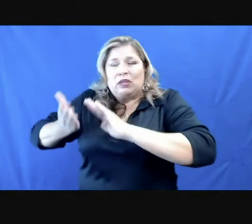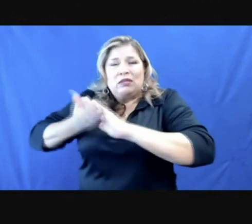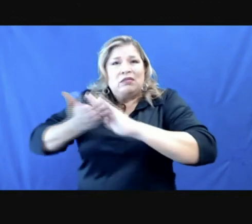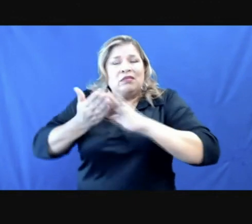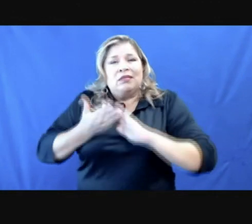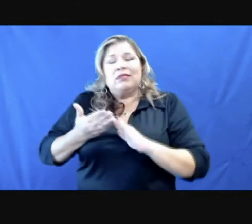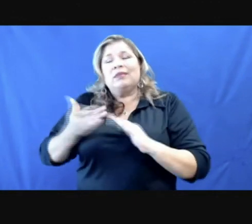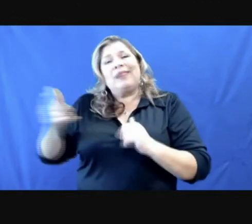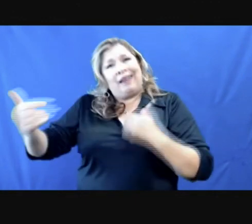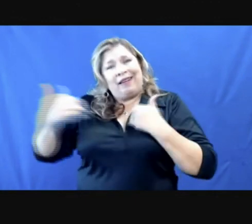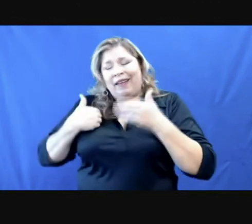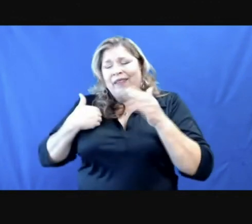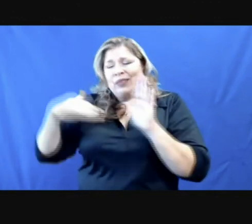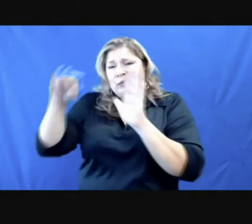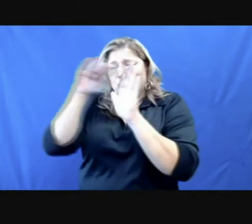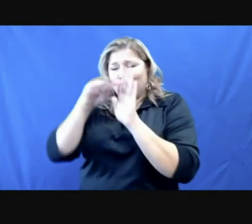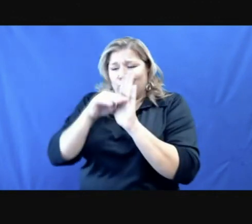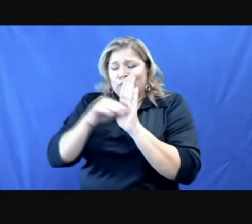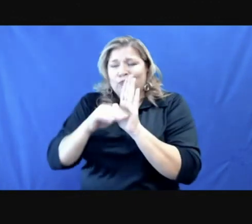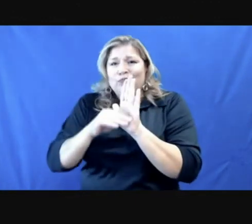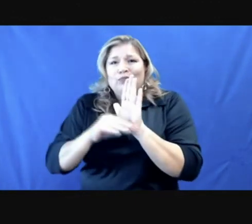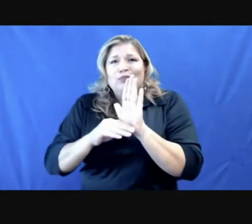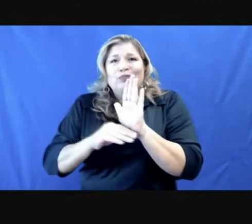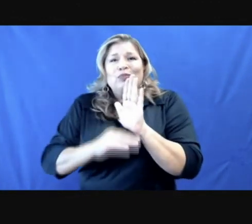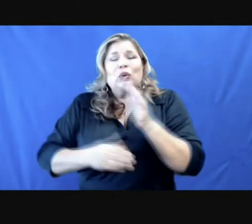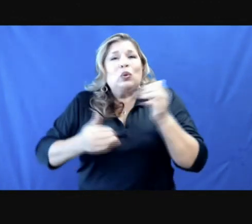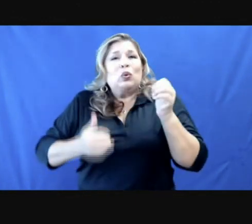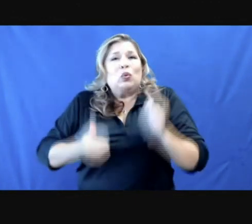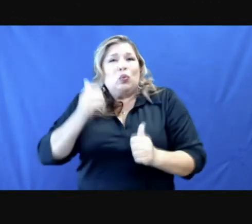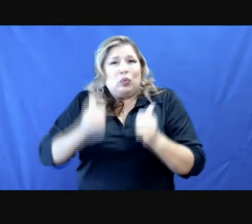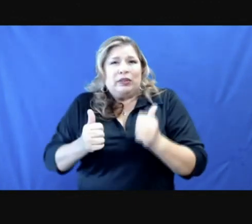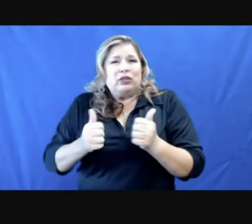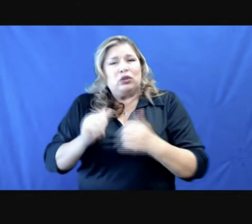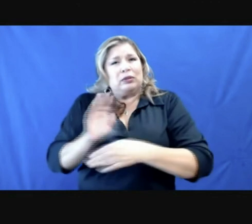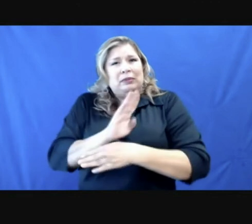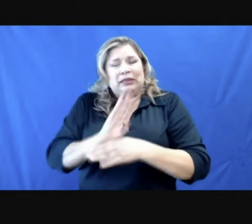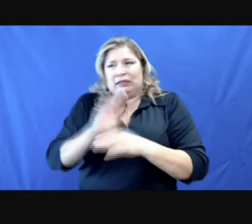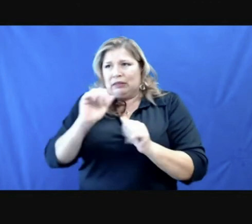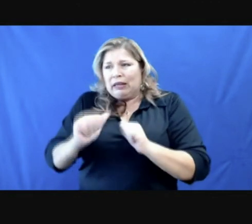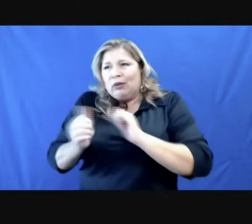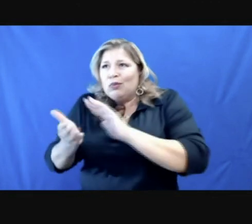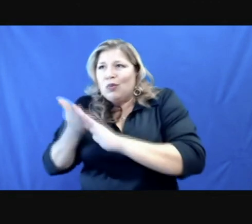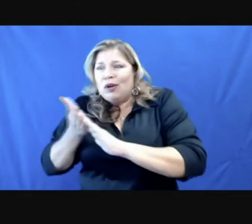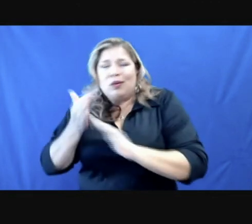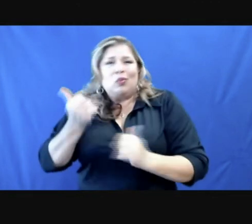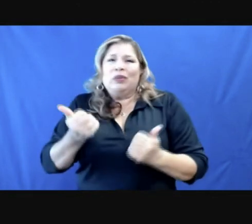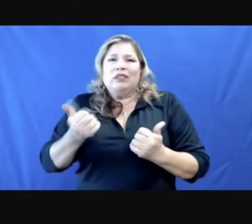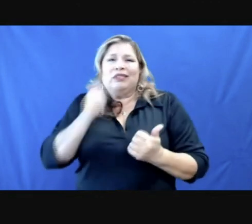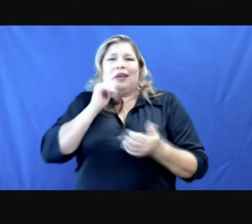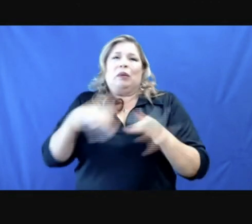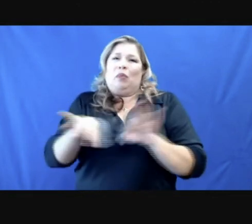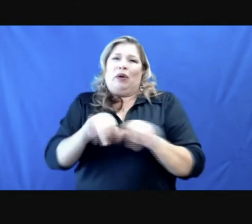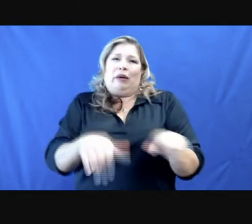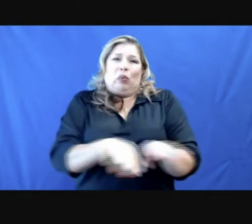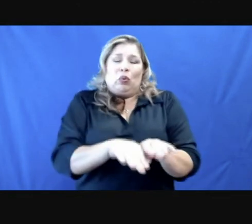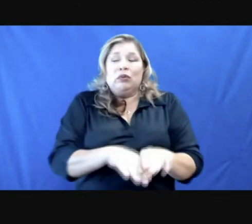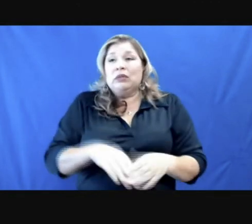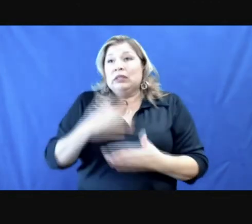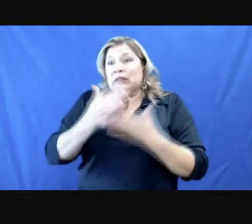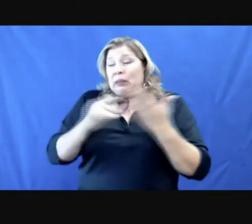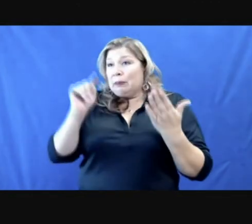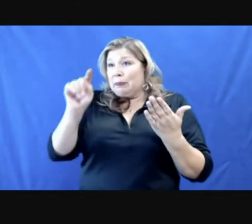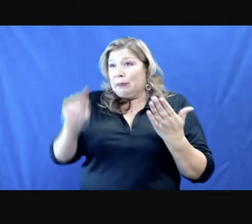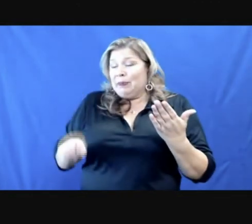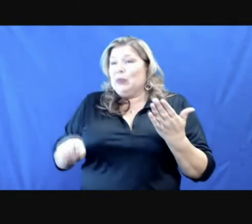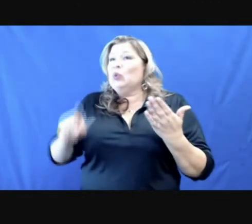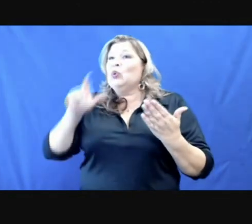entities listed on our web pages. You can find out which those are. If they have overnight shifts, because